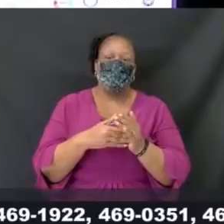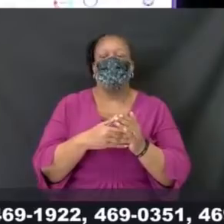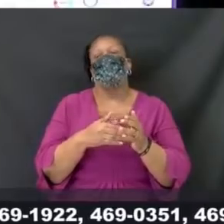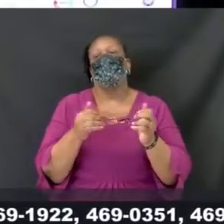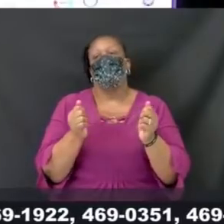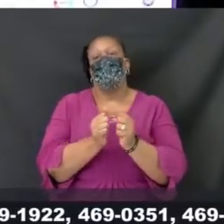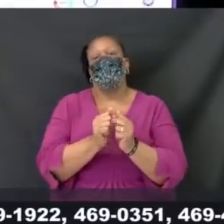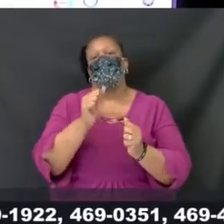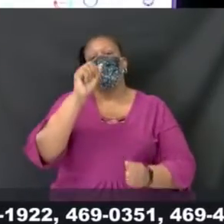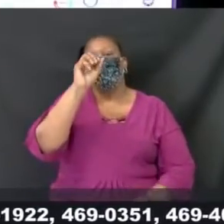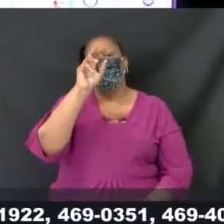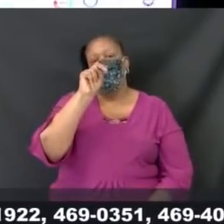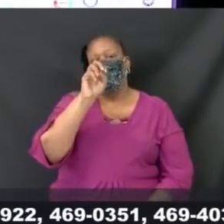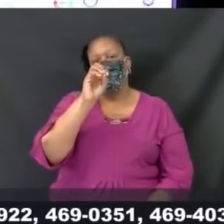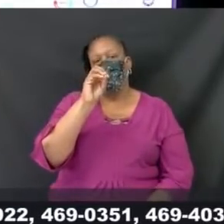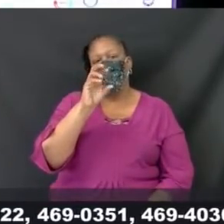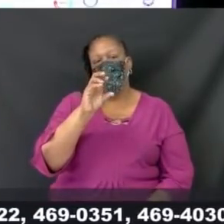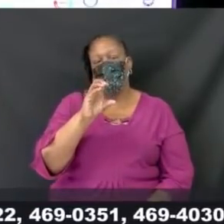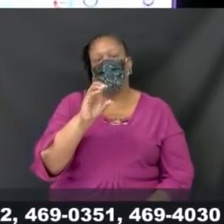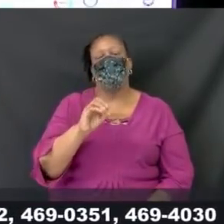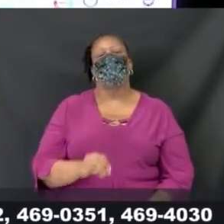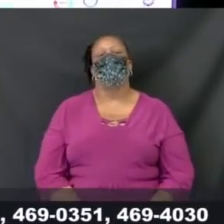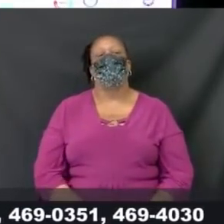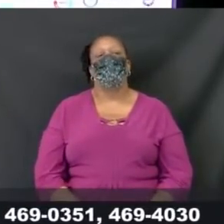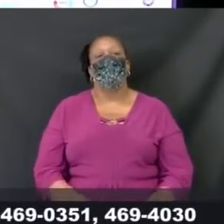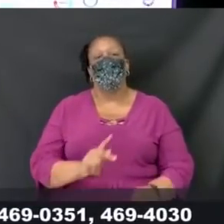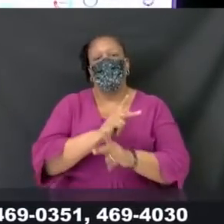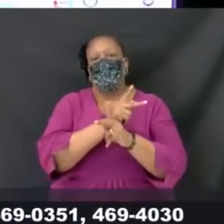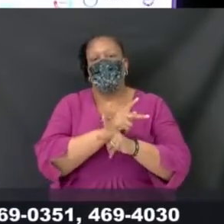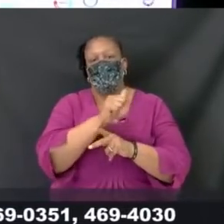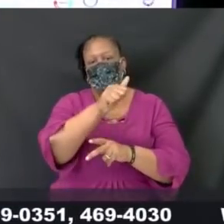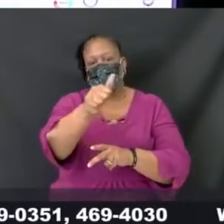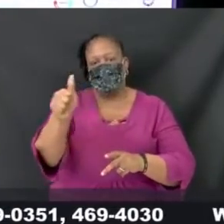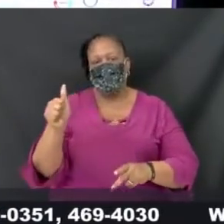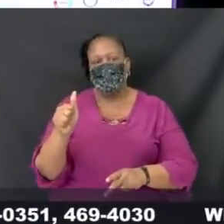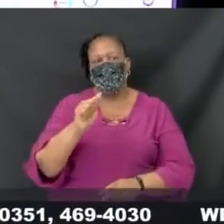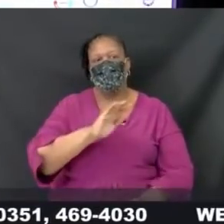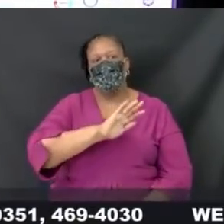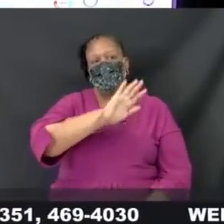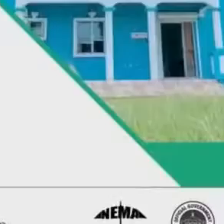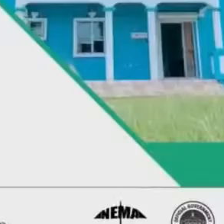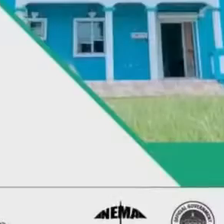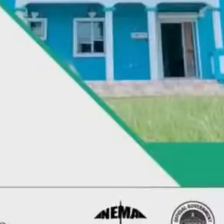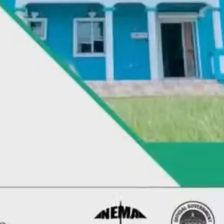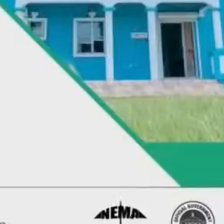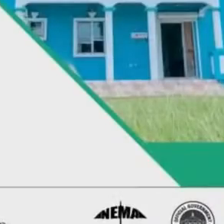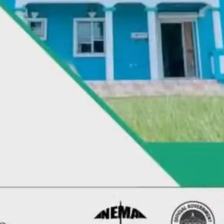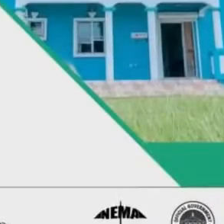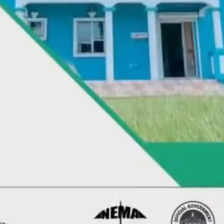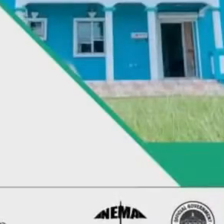NEOC COVID-19 briefing. Until then, take good care. I am Les Roy Williams.